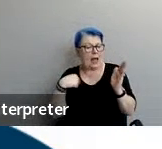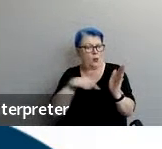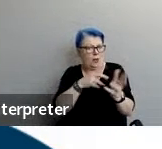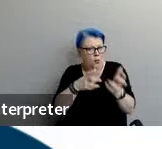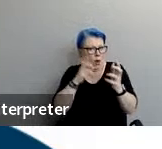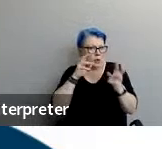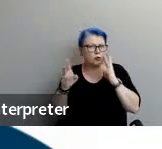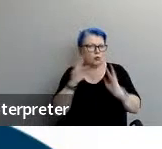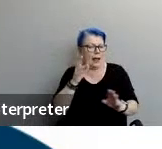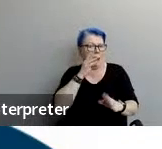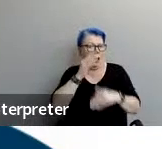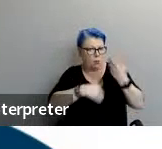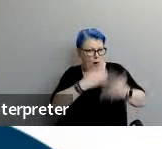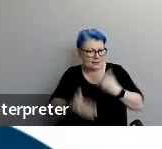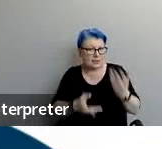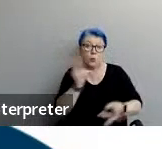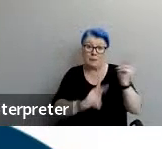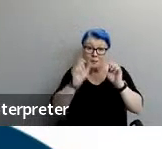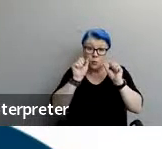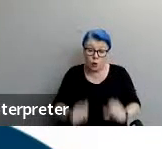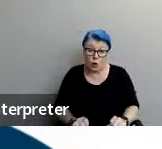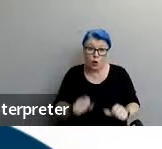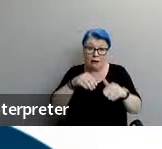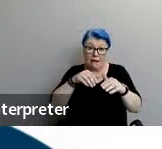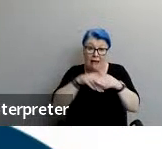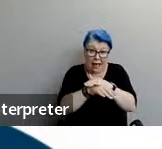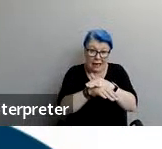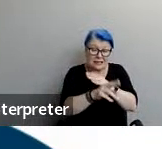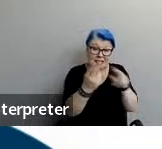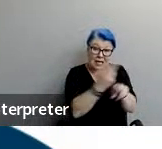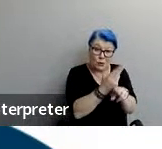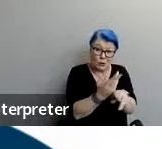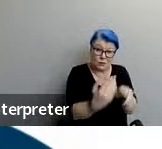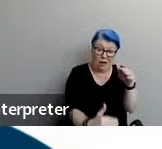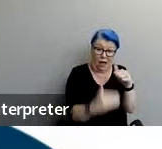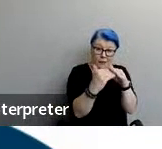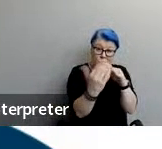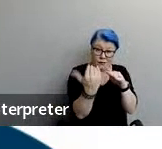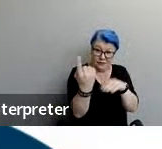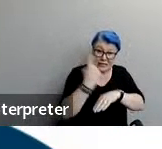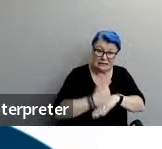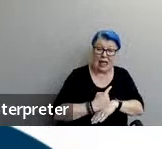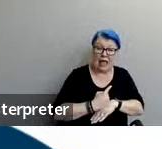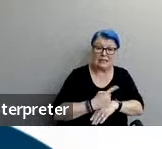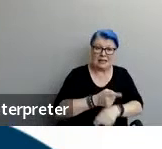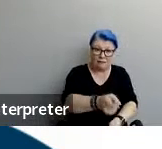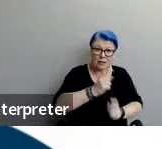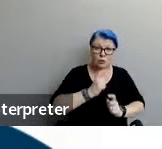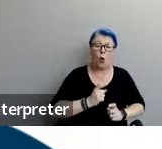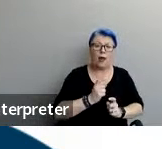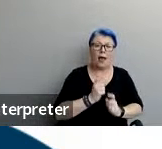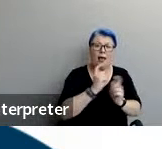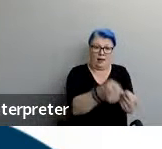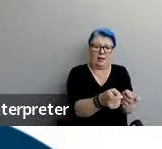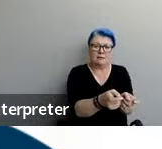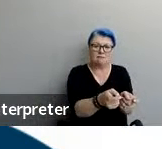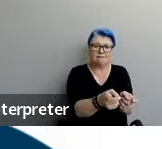where people could access up to 15 days prior to certain eligibility around being a donor yourself into